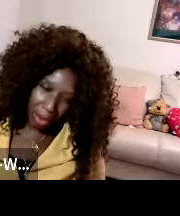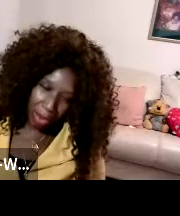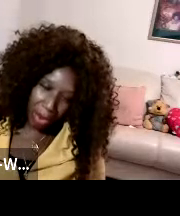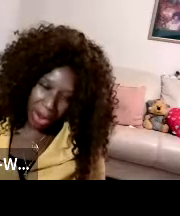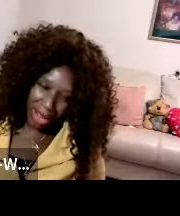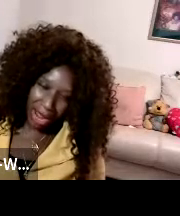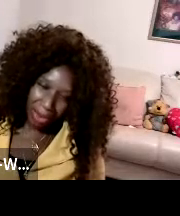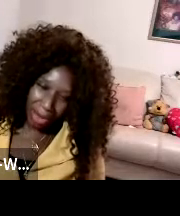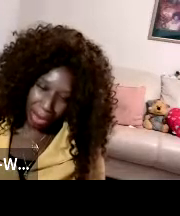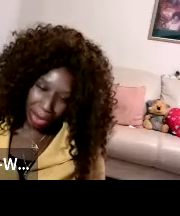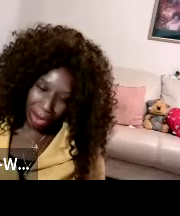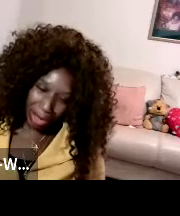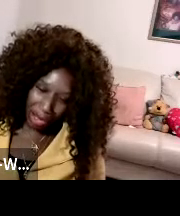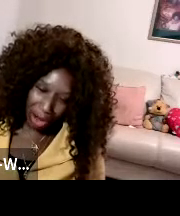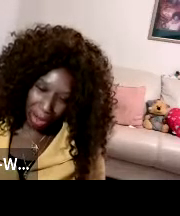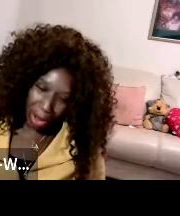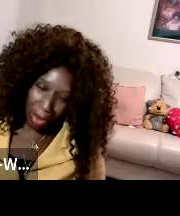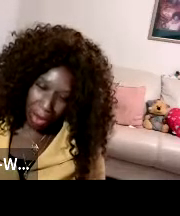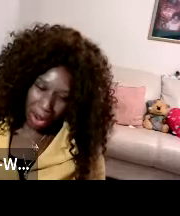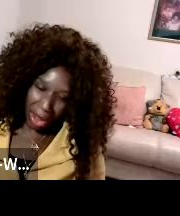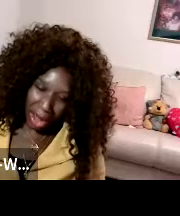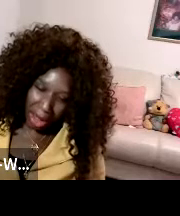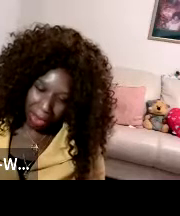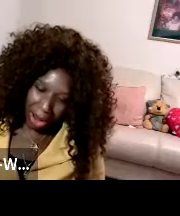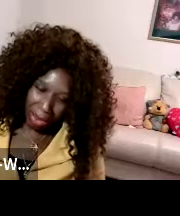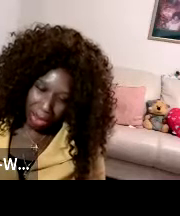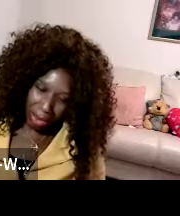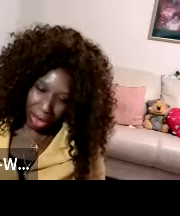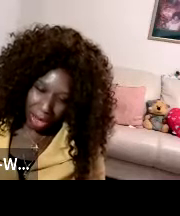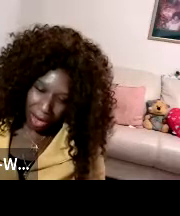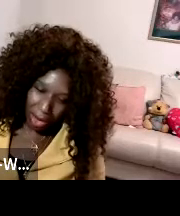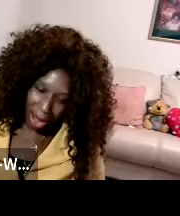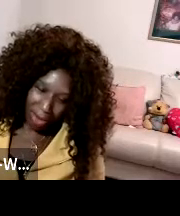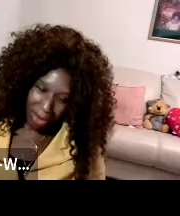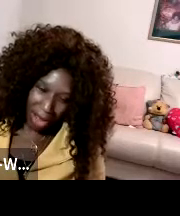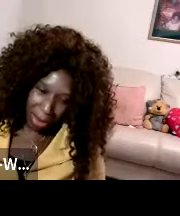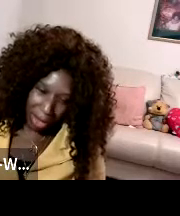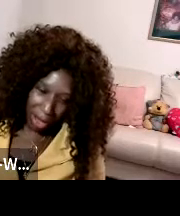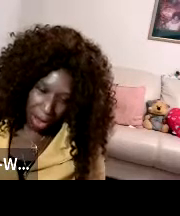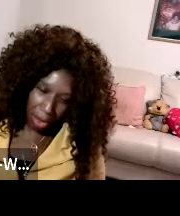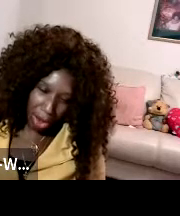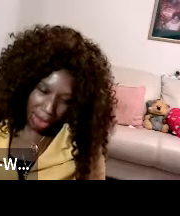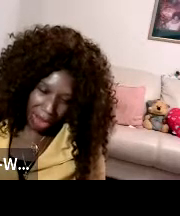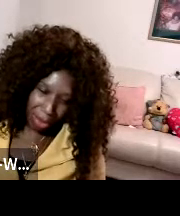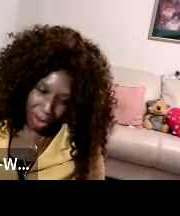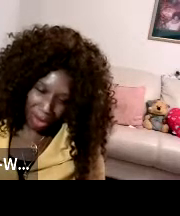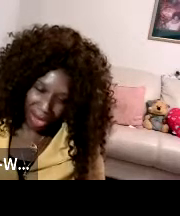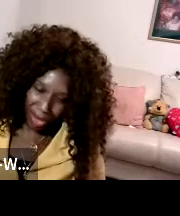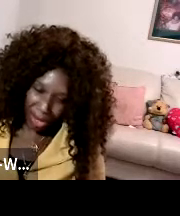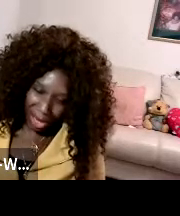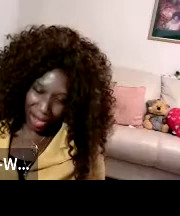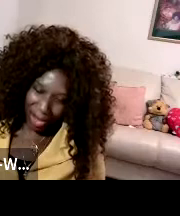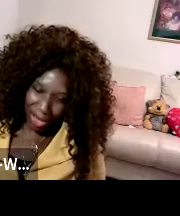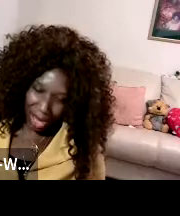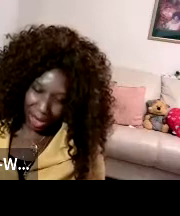job. We want a gainful employment job. We want to have opportunities to have a family. We want to have opportunities